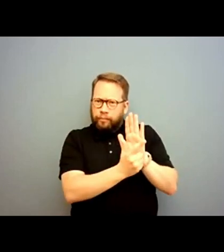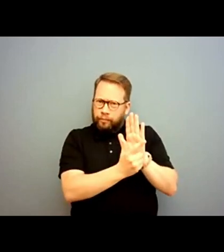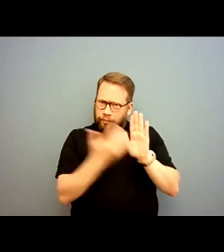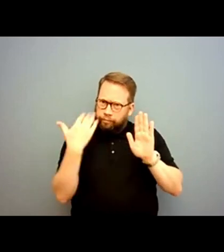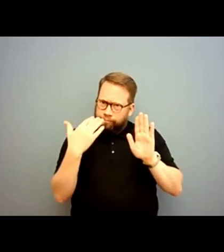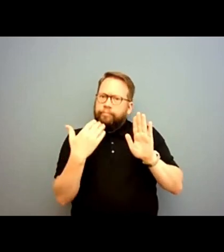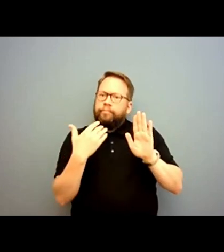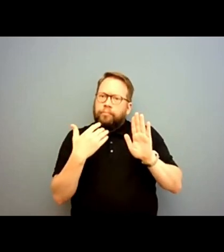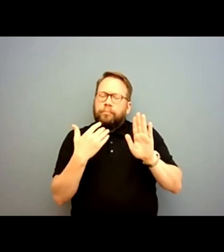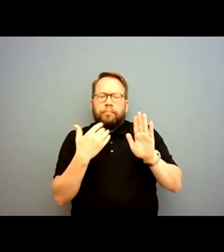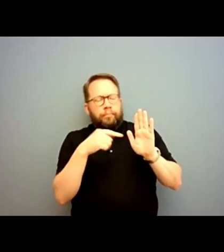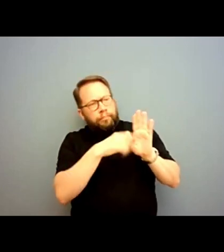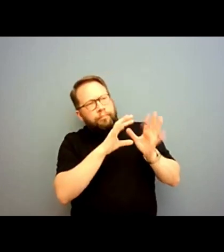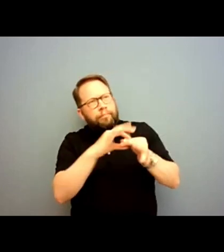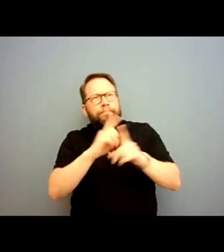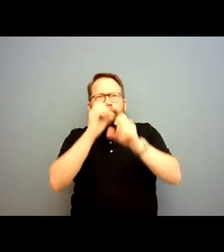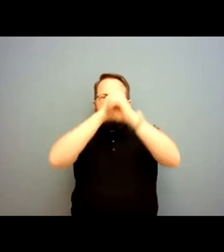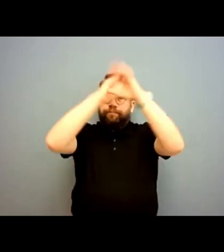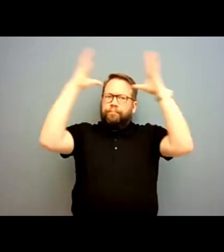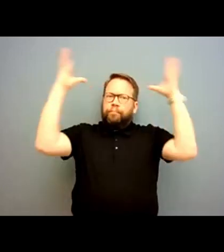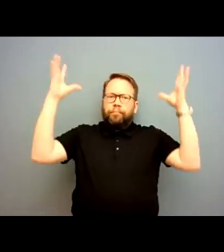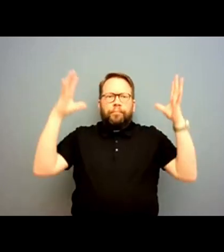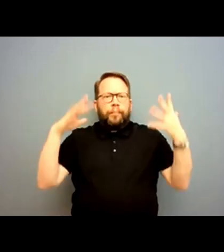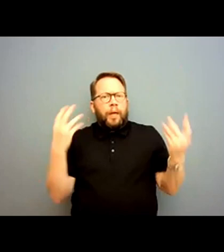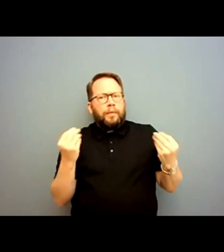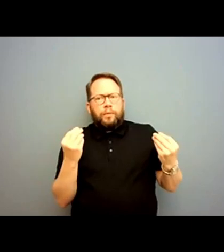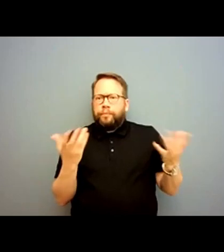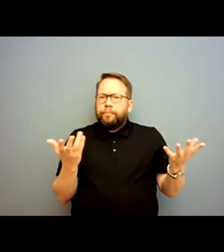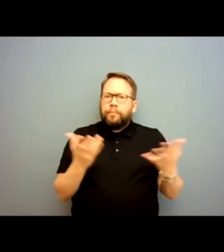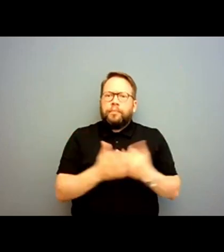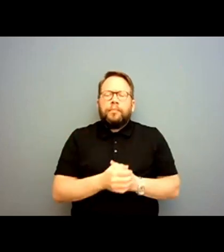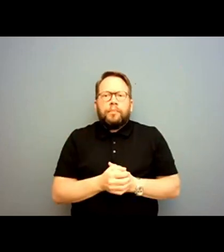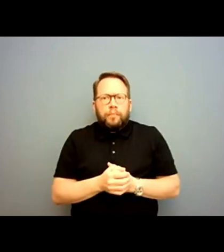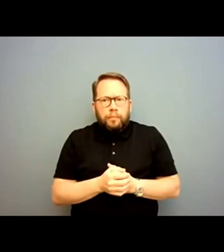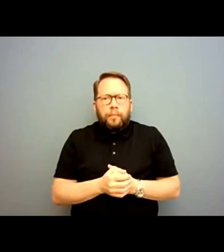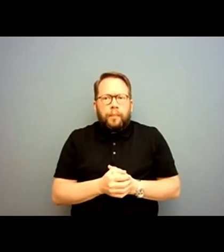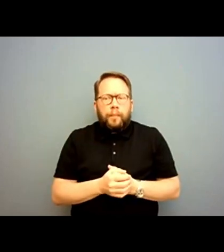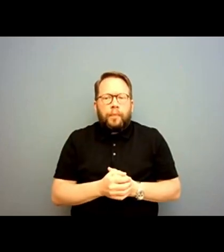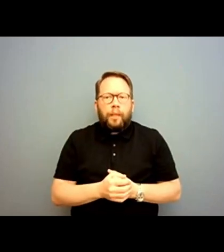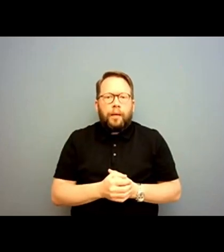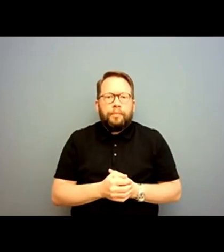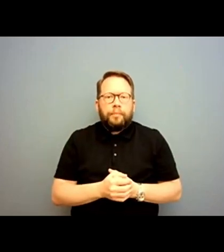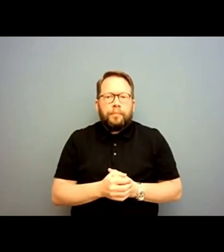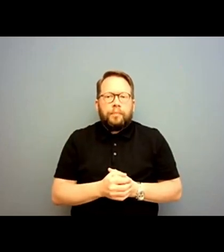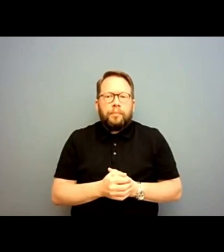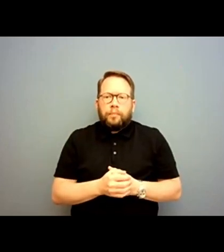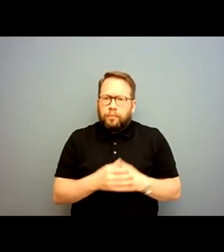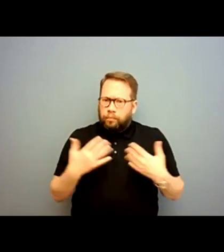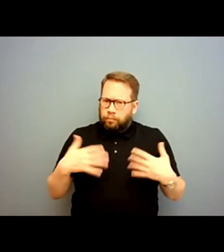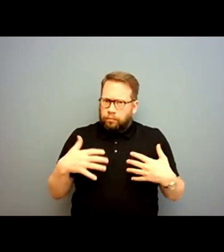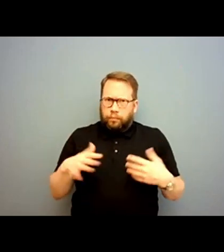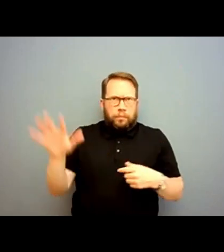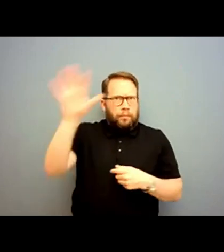sustainable and integrated region in the world by 2030. It is an